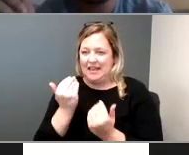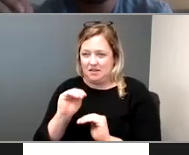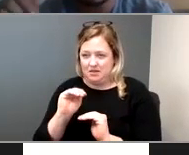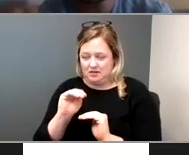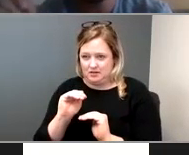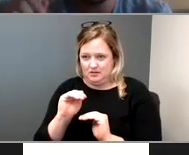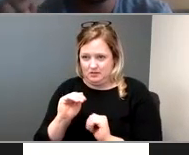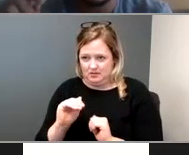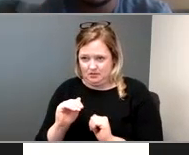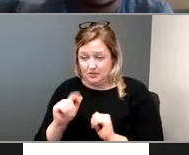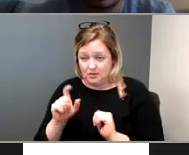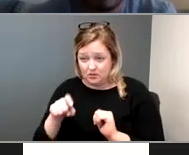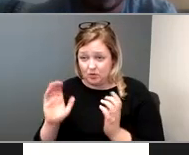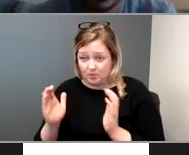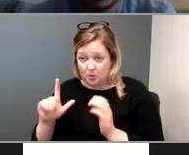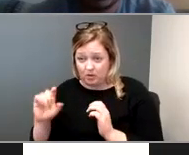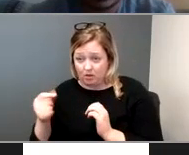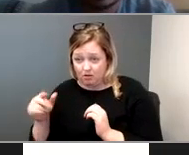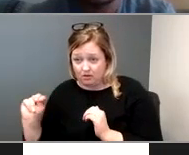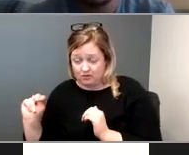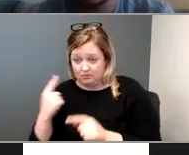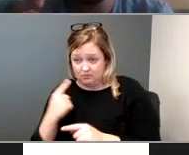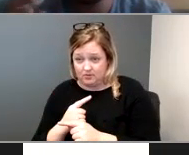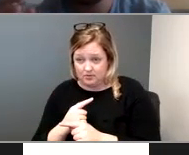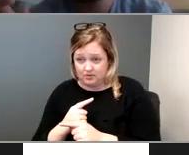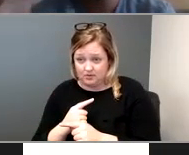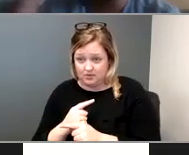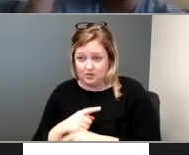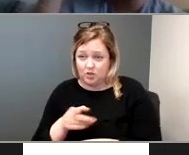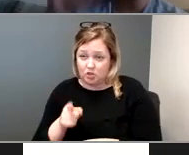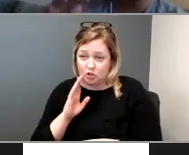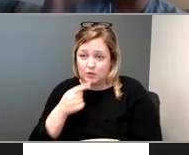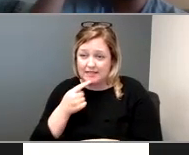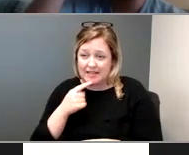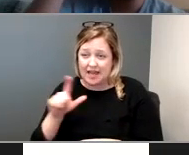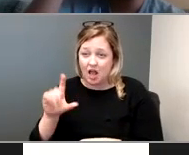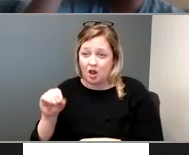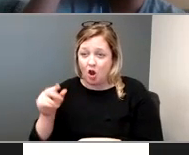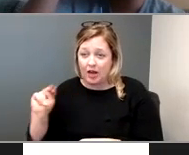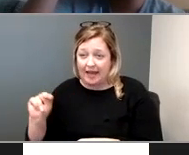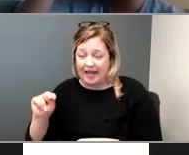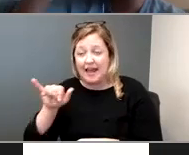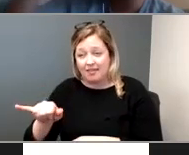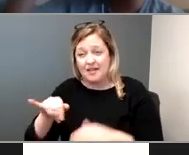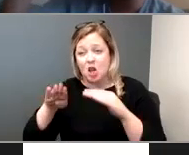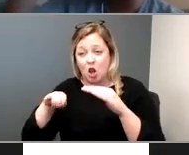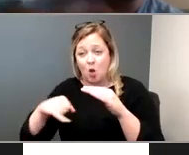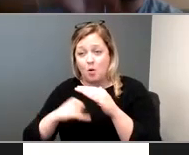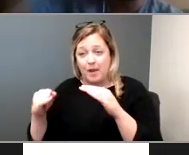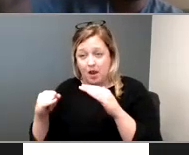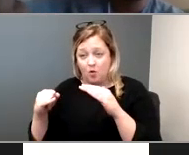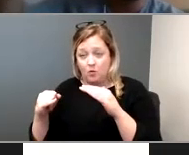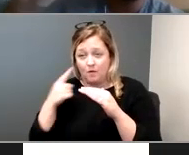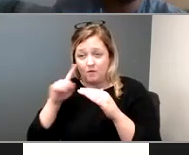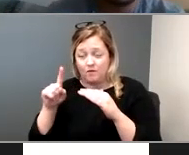right? Right. And we said that, yeah. Okay, that log n will be the lower bound of, and where little o of square root of